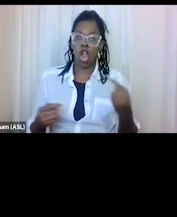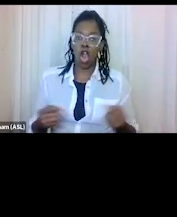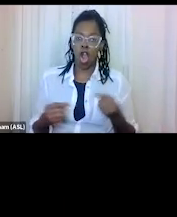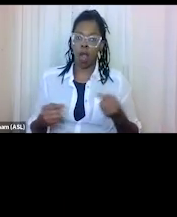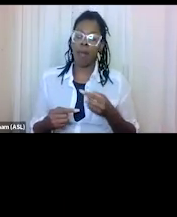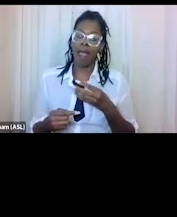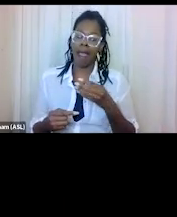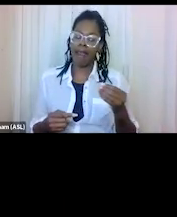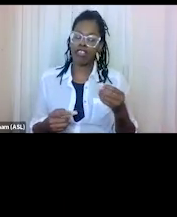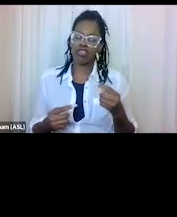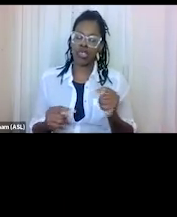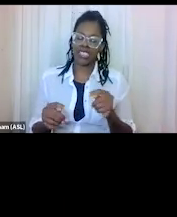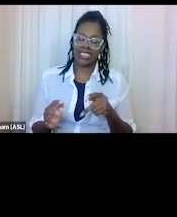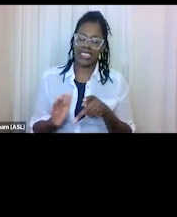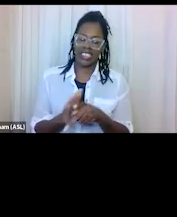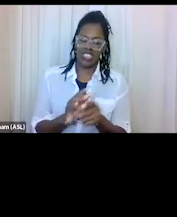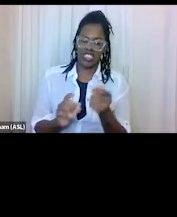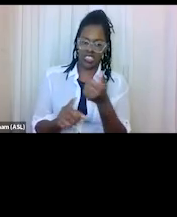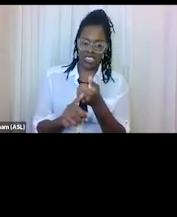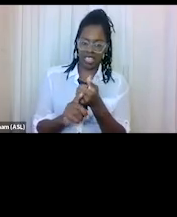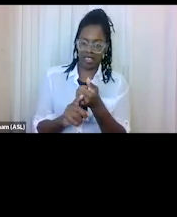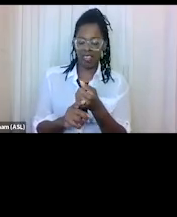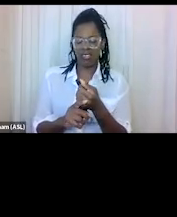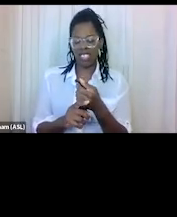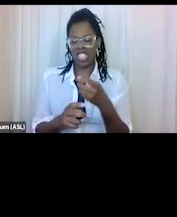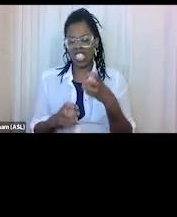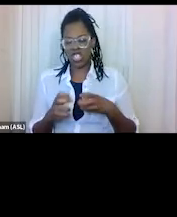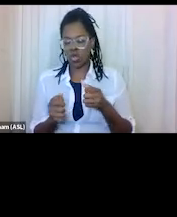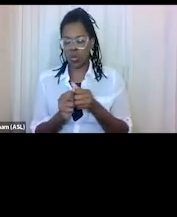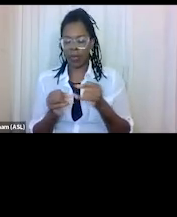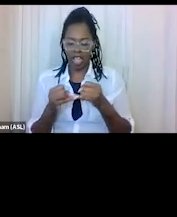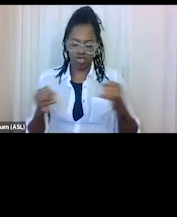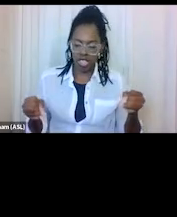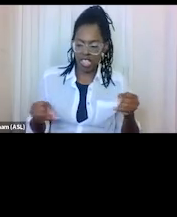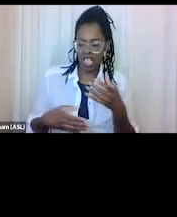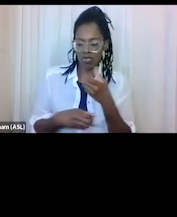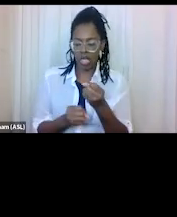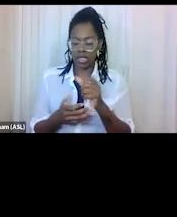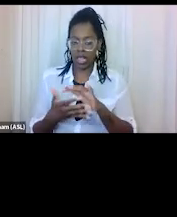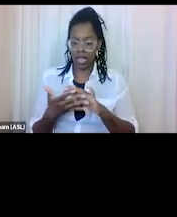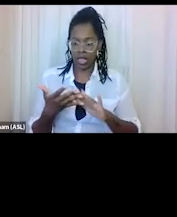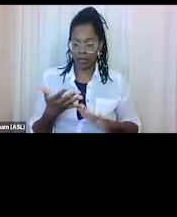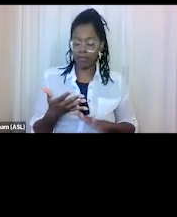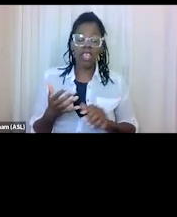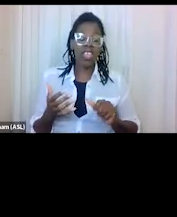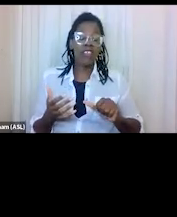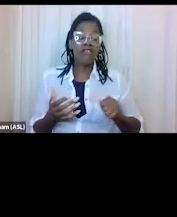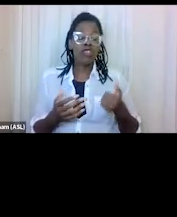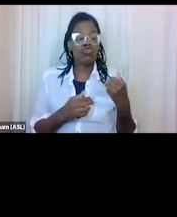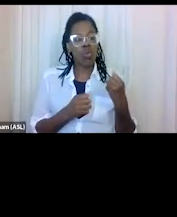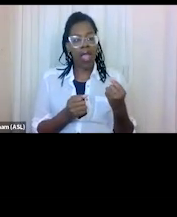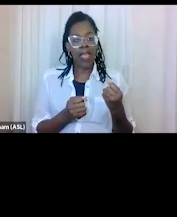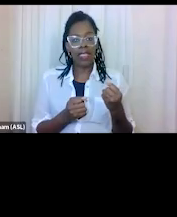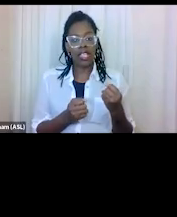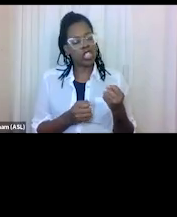relational instability and challenges with trust and setting appropriate boundaries. A couple of strengths though. She is a